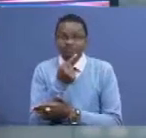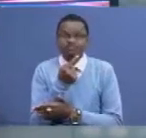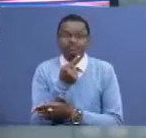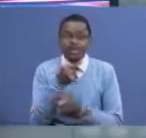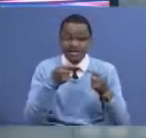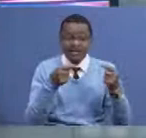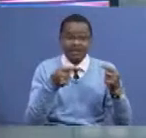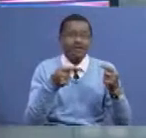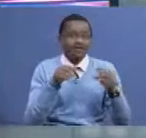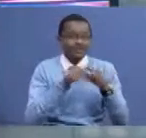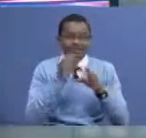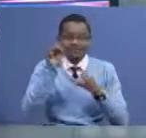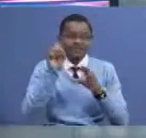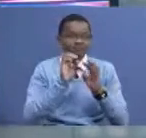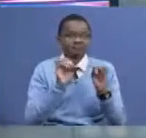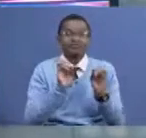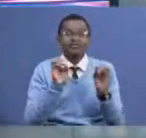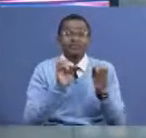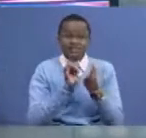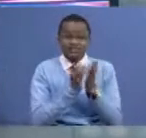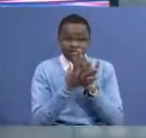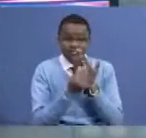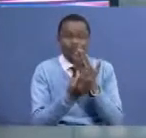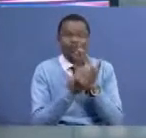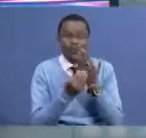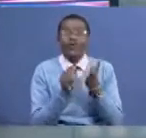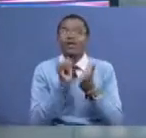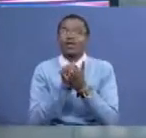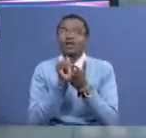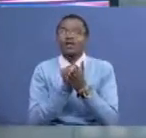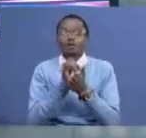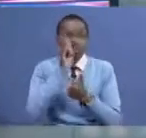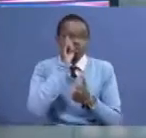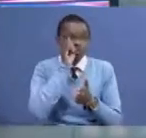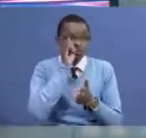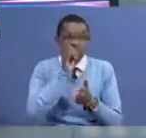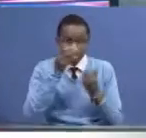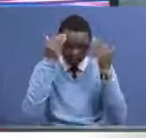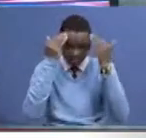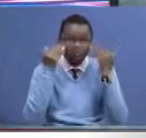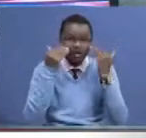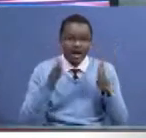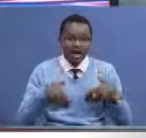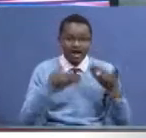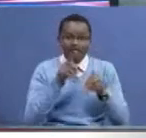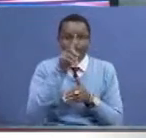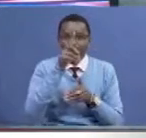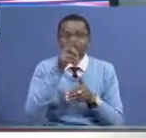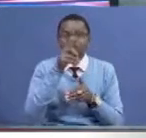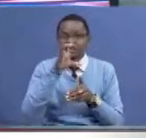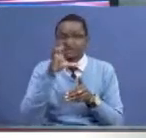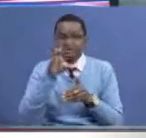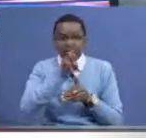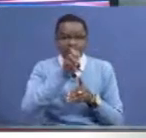real enemies in politics, and we should emulate that as Kenyans. Over to Isiolo, where court has granted the first county